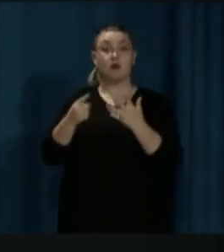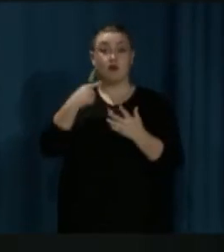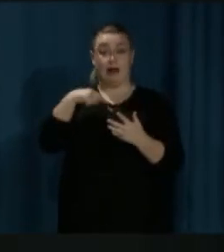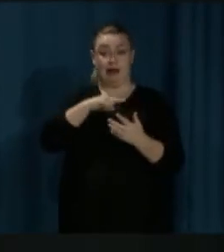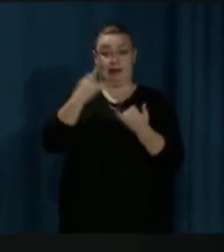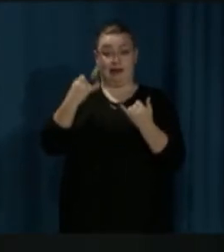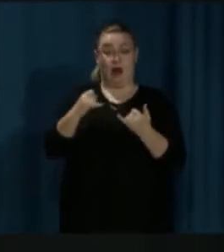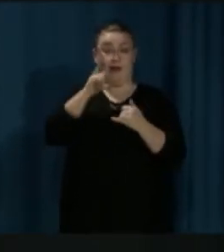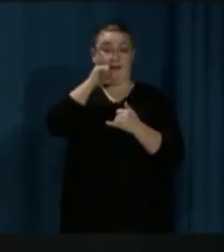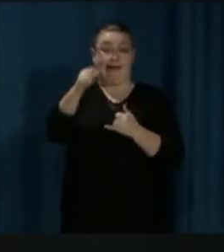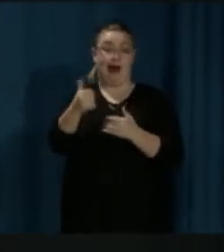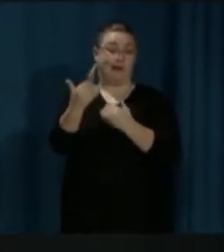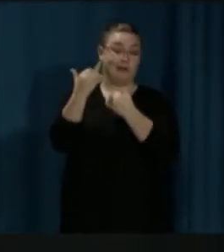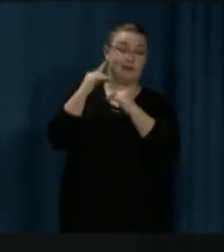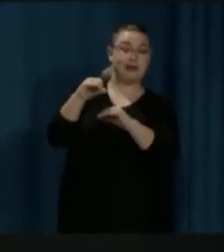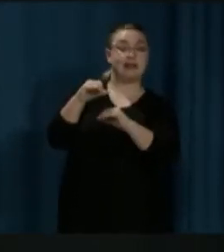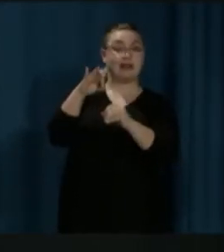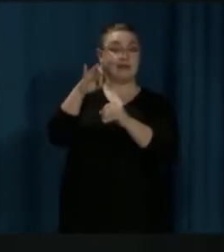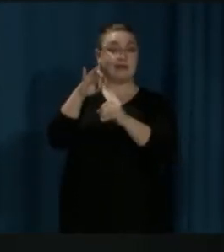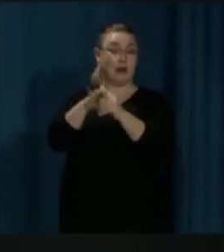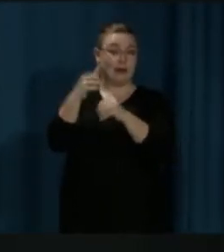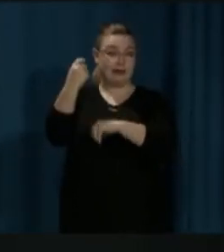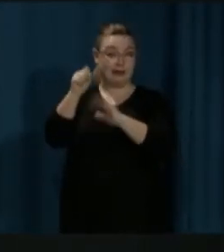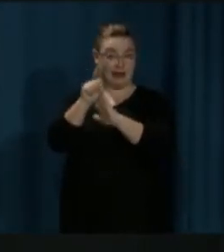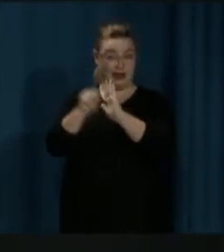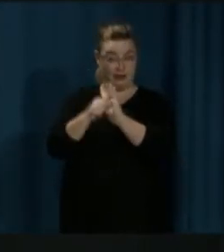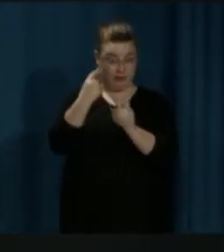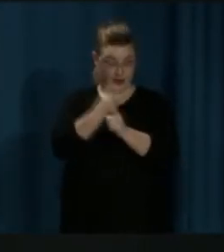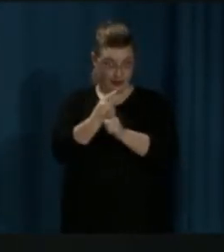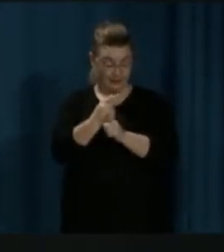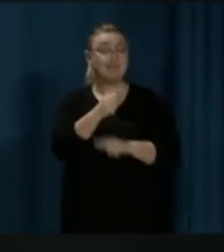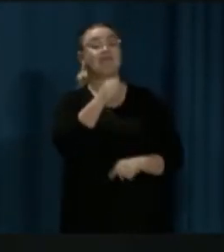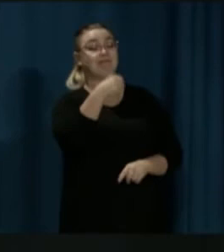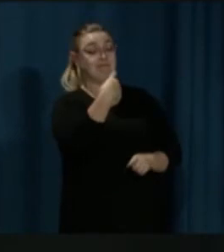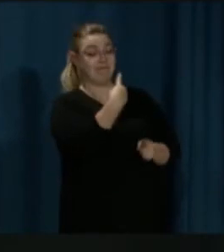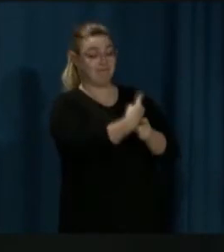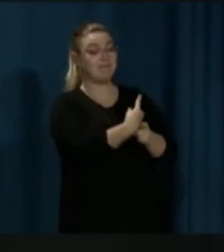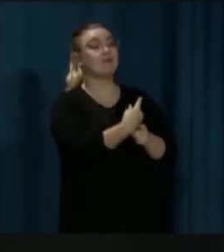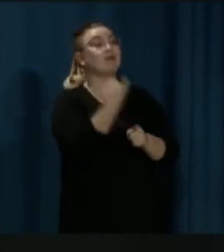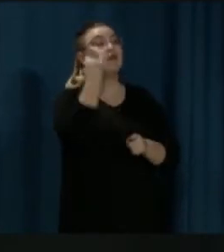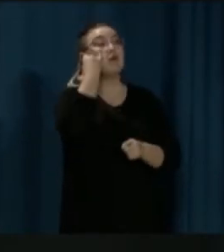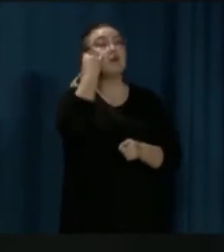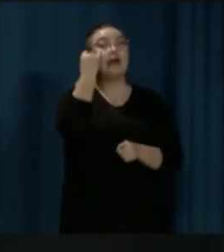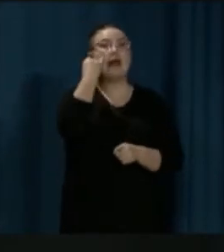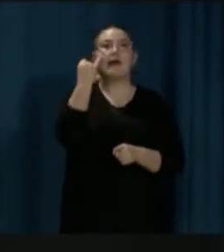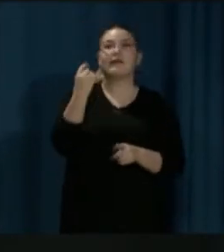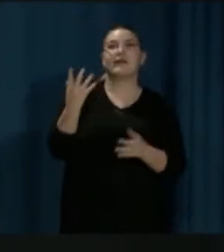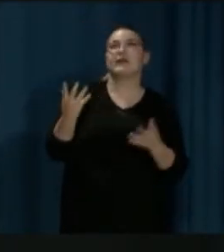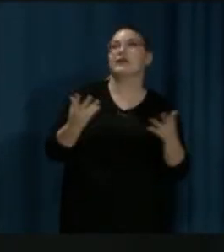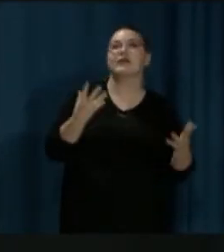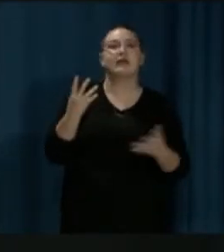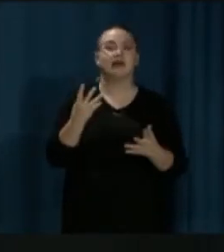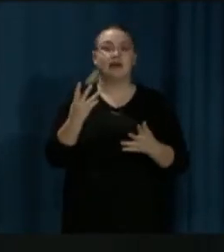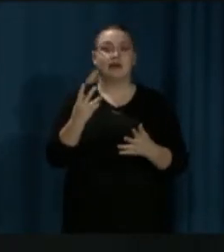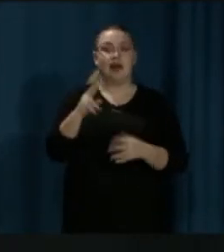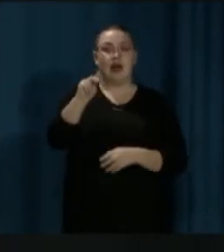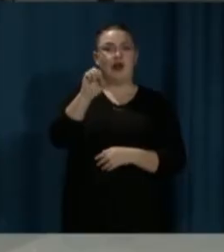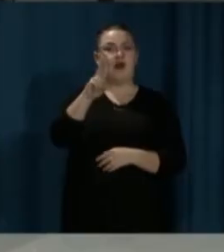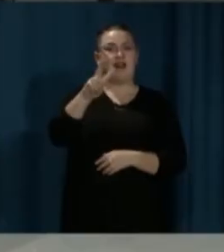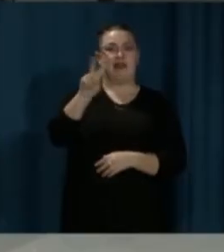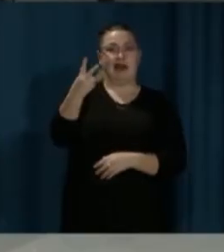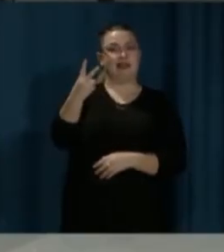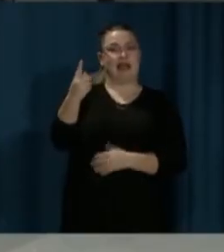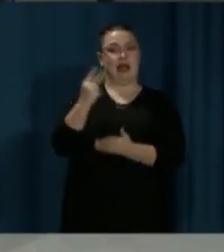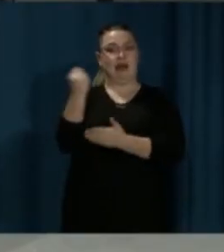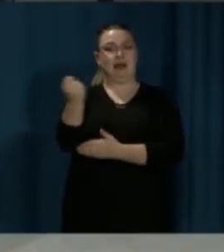Yes. So that really does give a person who's not sure about what's going to happen the second Tuesday of November,